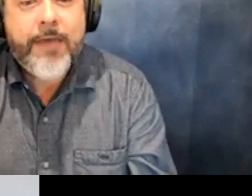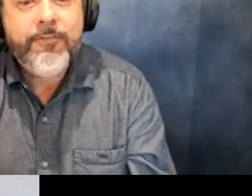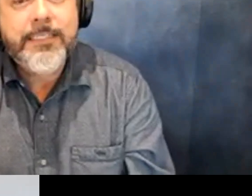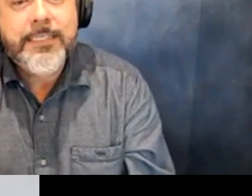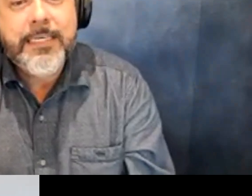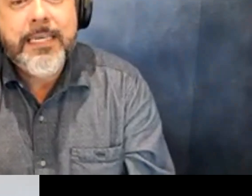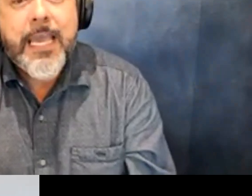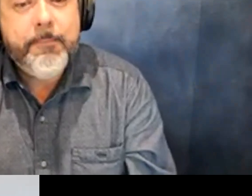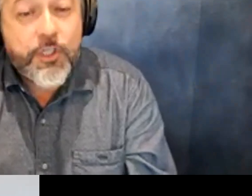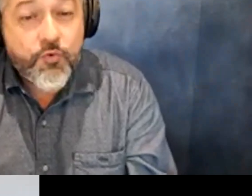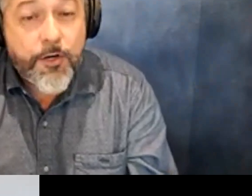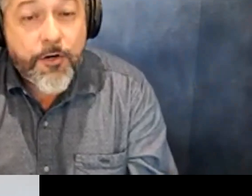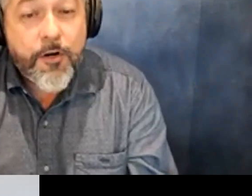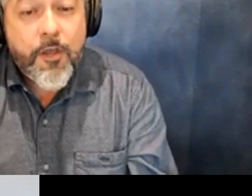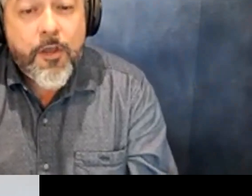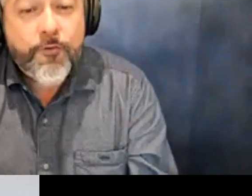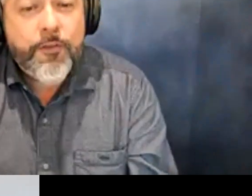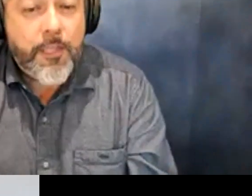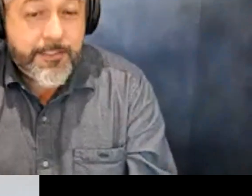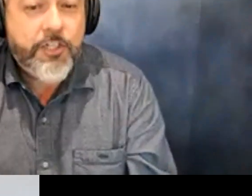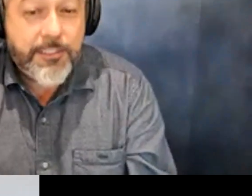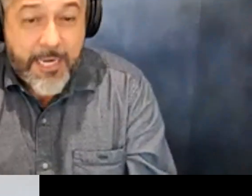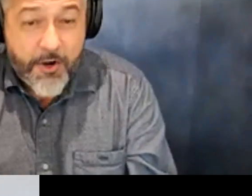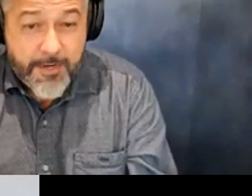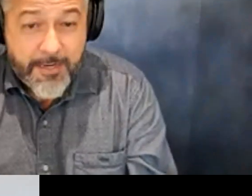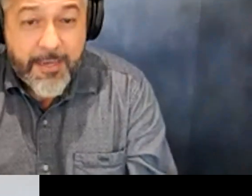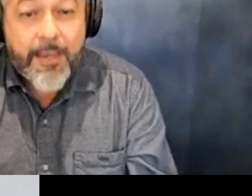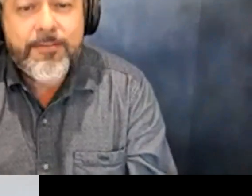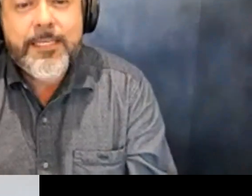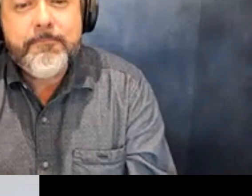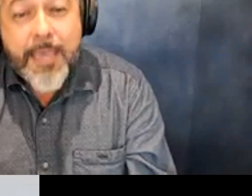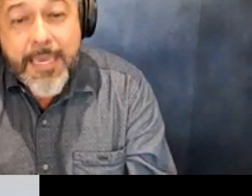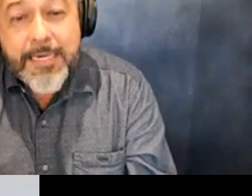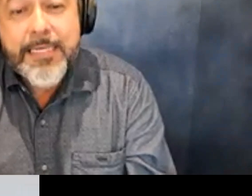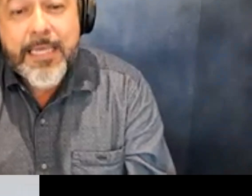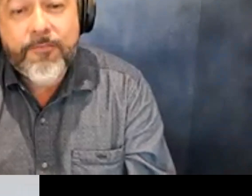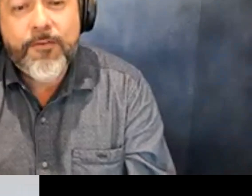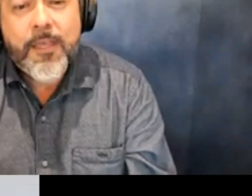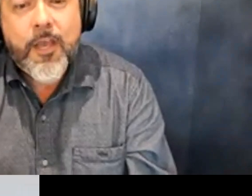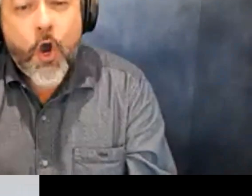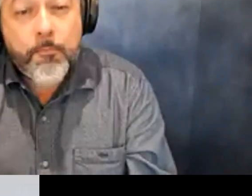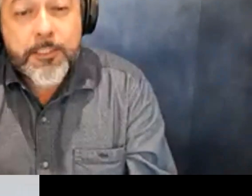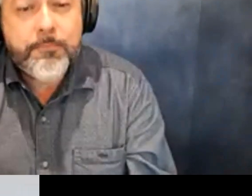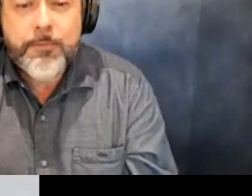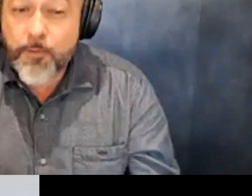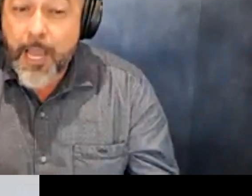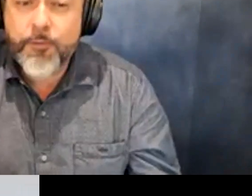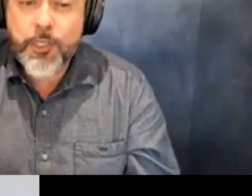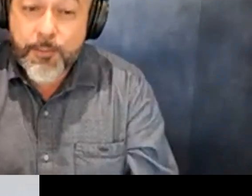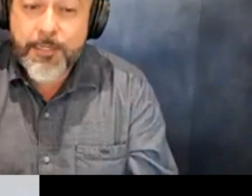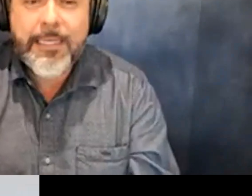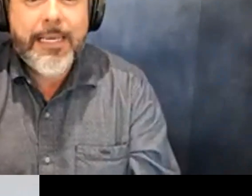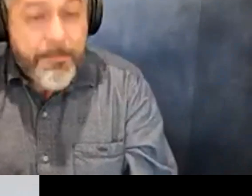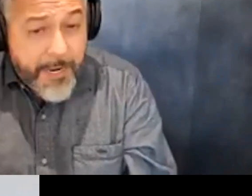and the Advocacy Administrator for the Los Angeles area. And I've seen many deaf homeless people out